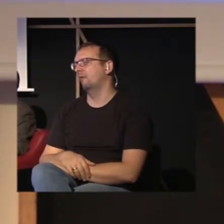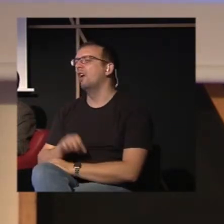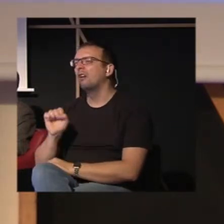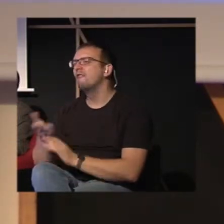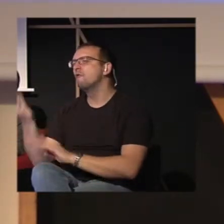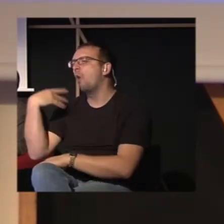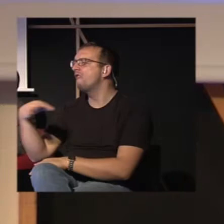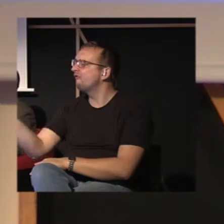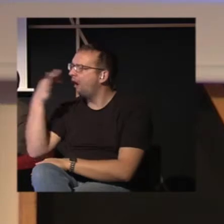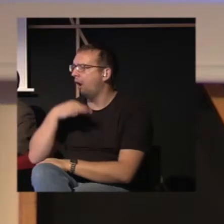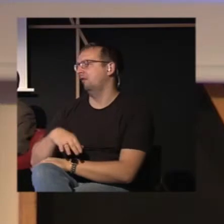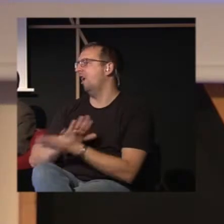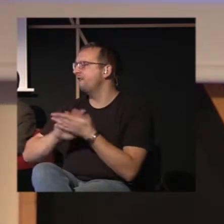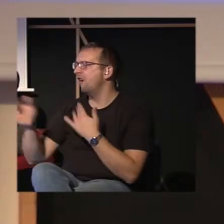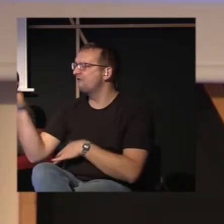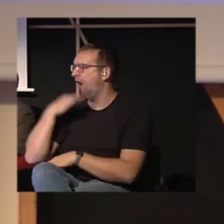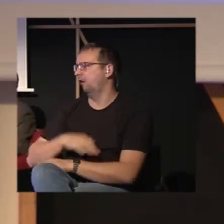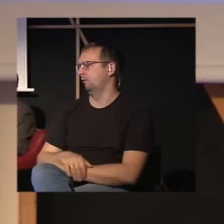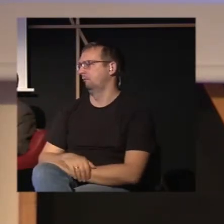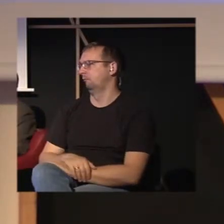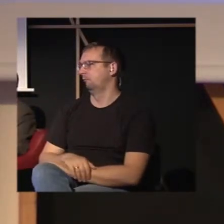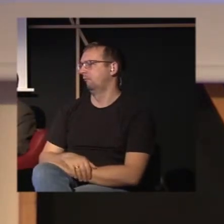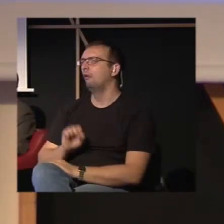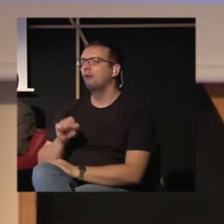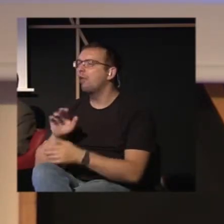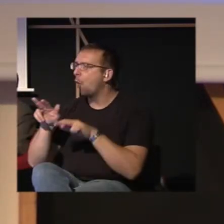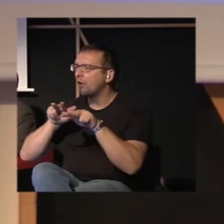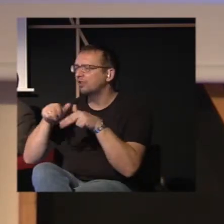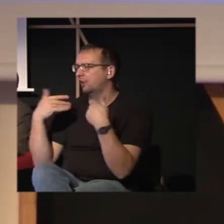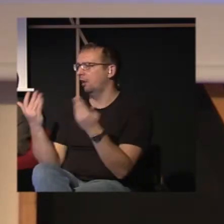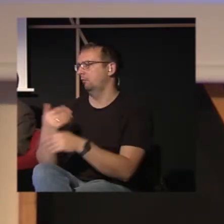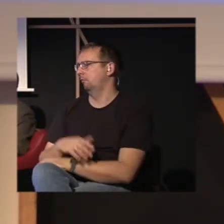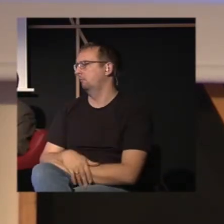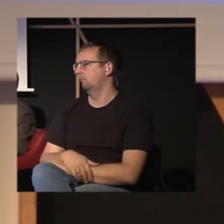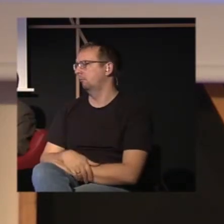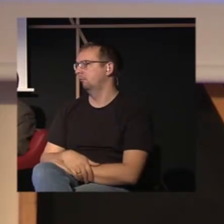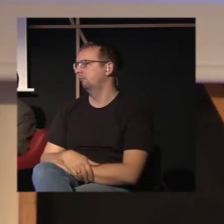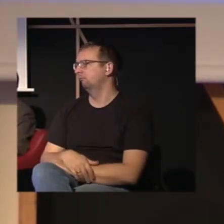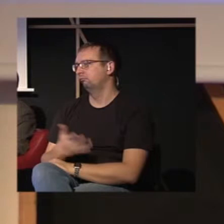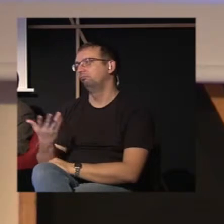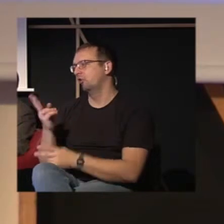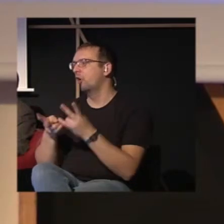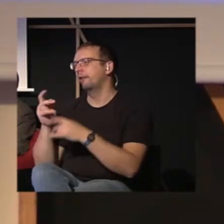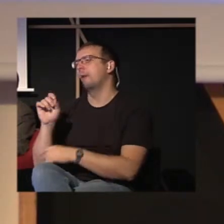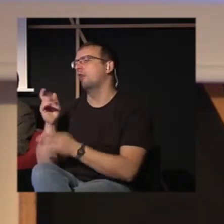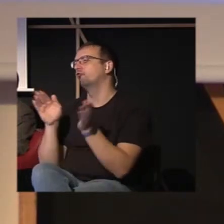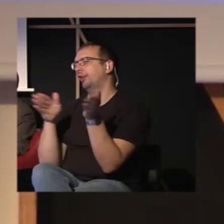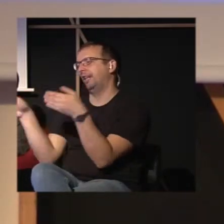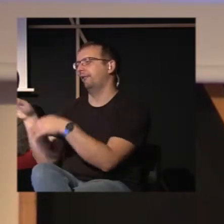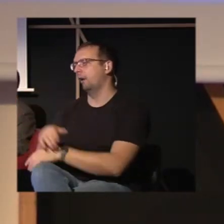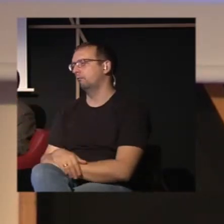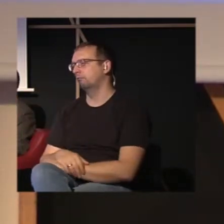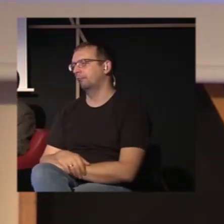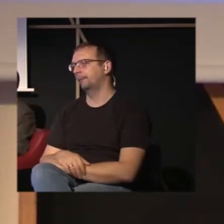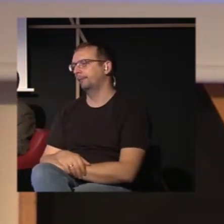that. So it's something that organisers should be a bit more aware of, that they may have a